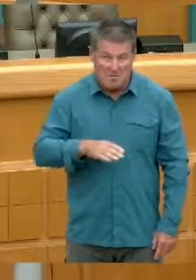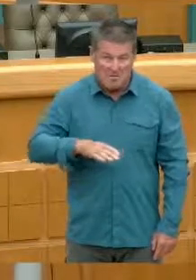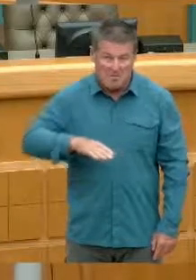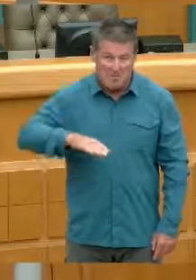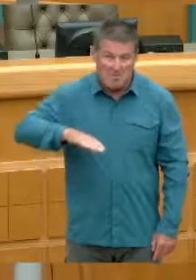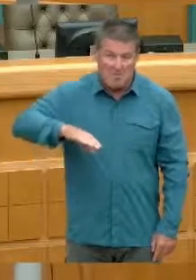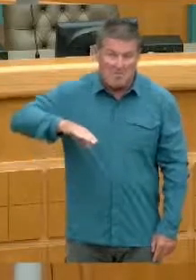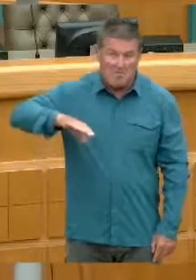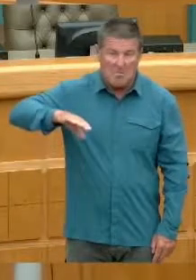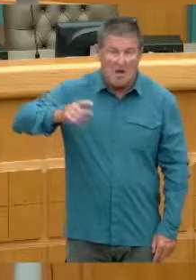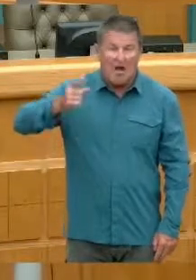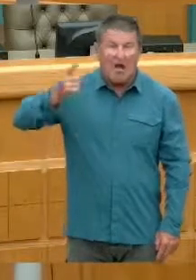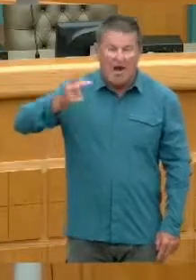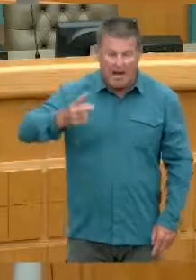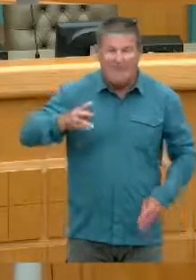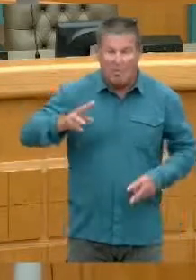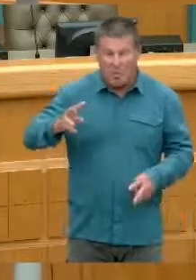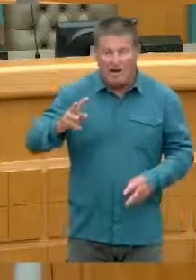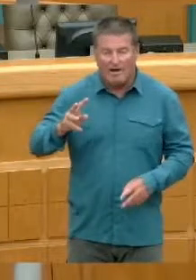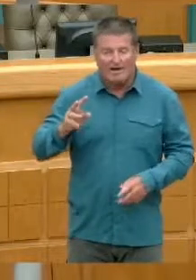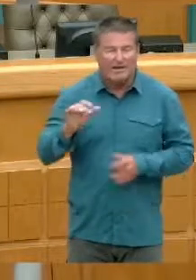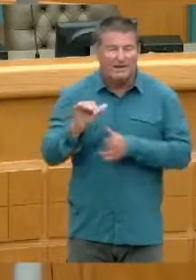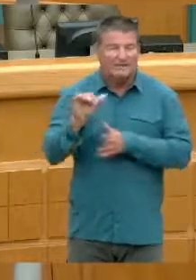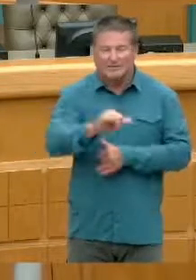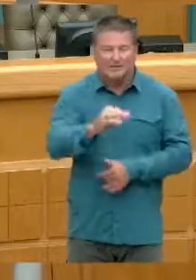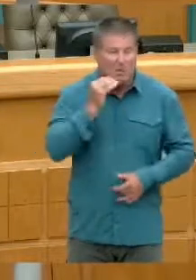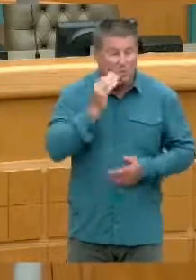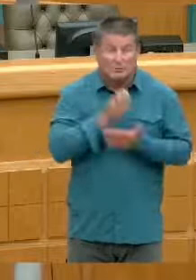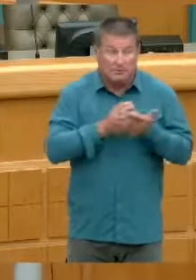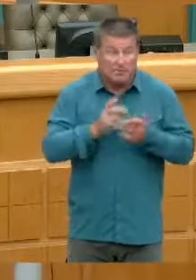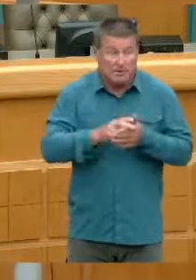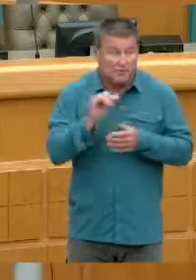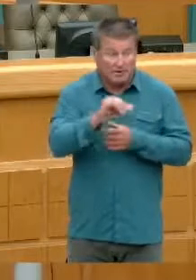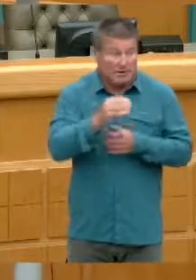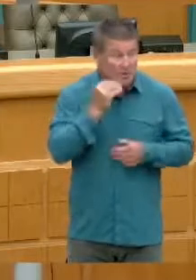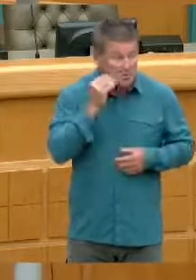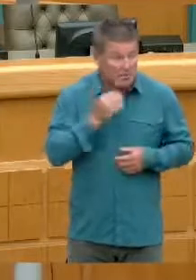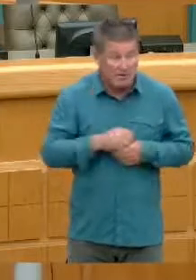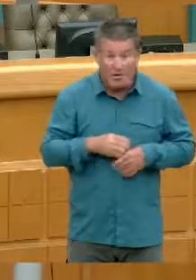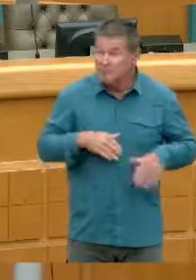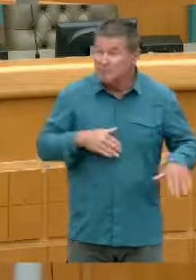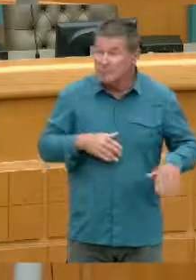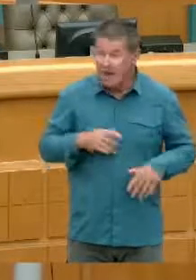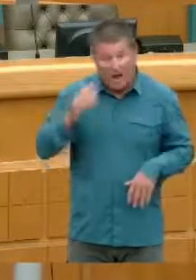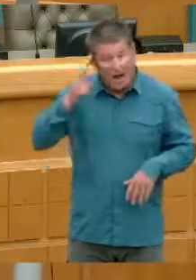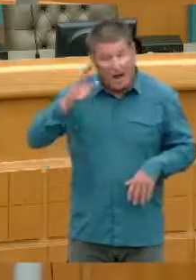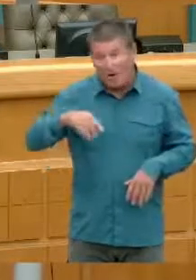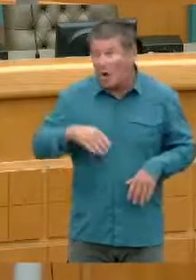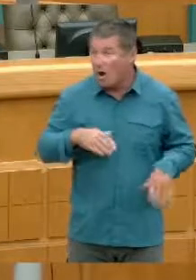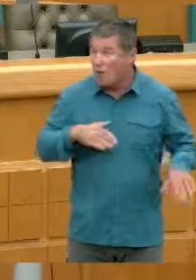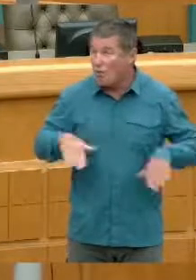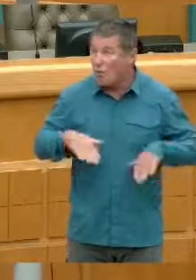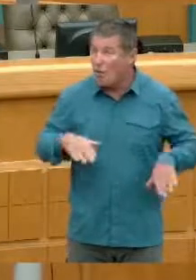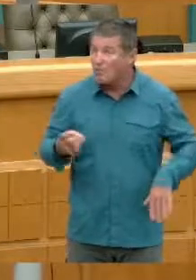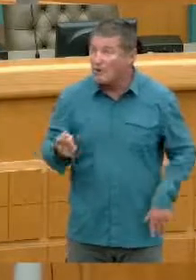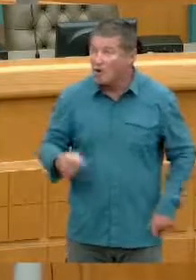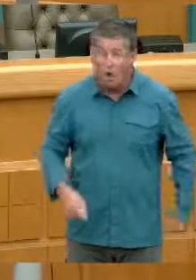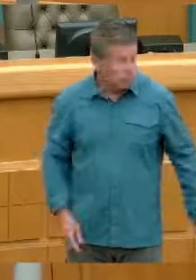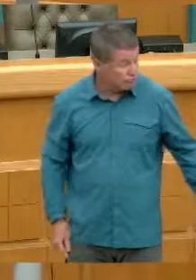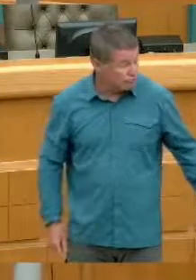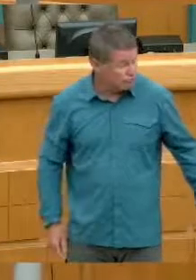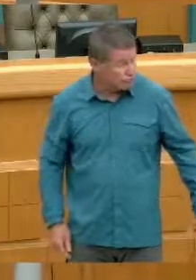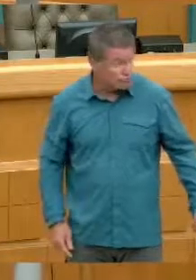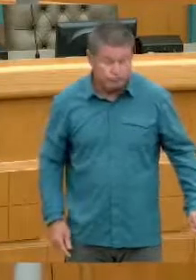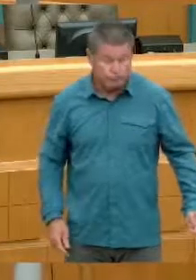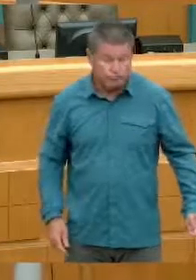mode. There's people that are still staying at home. I know that outside of walking my dog, I tend to stay at home and don't go out as much as